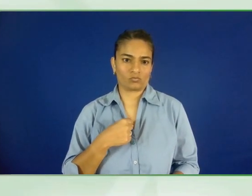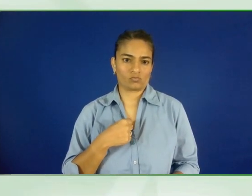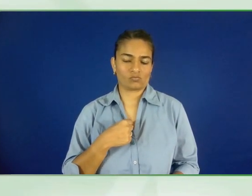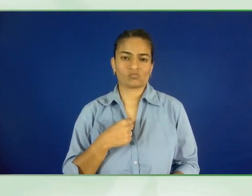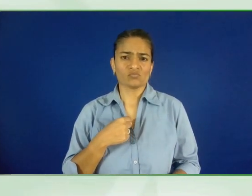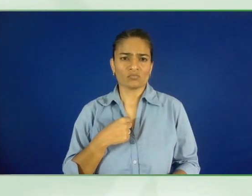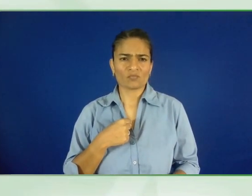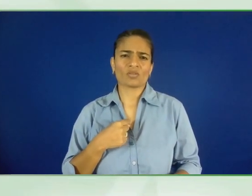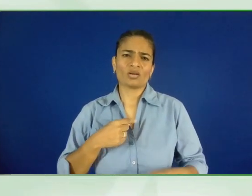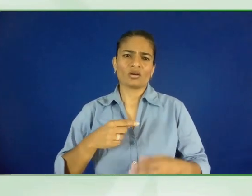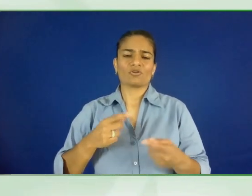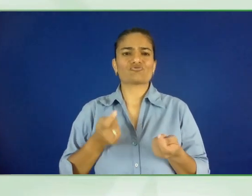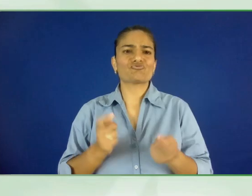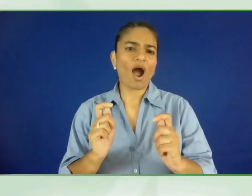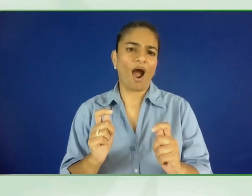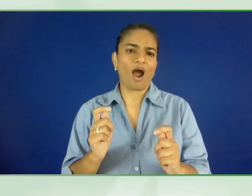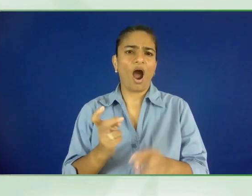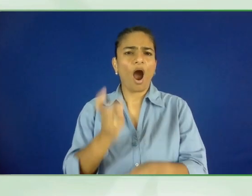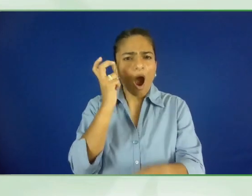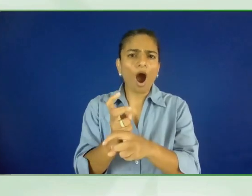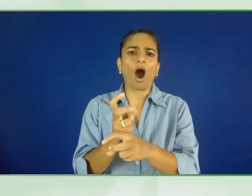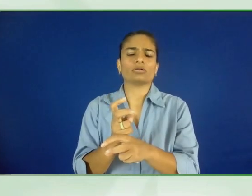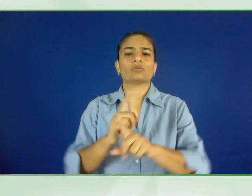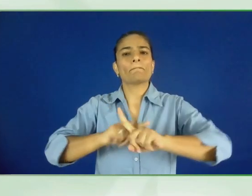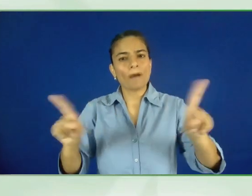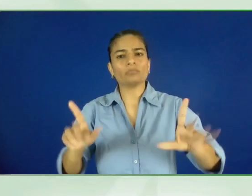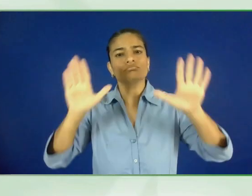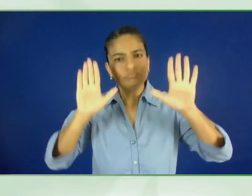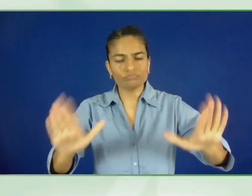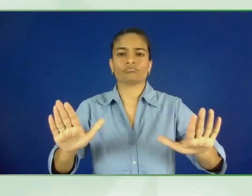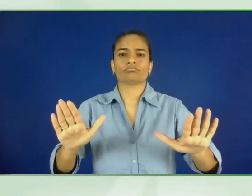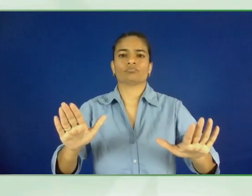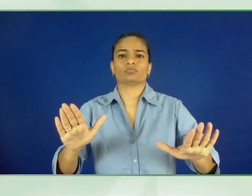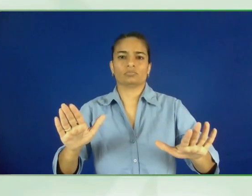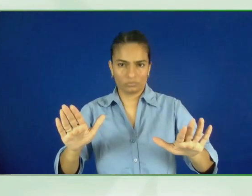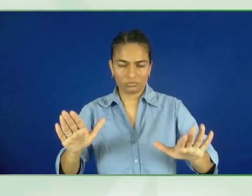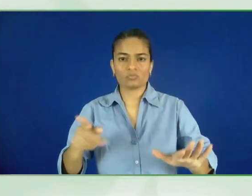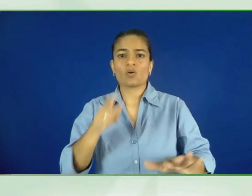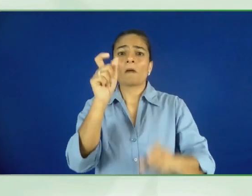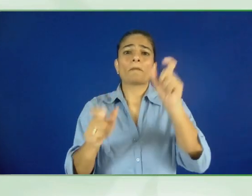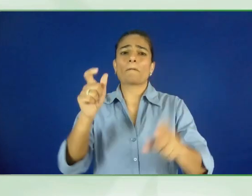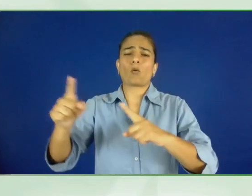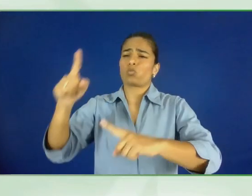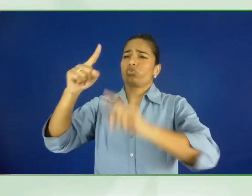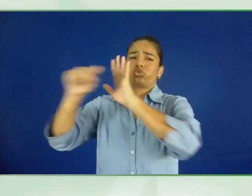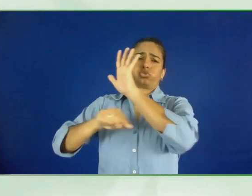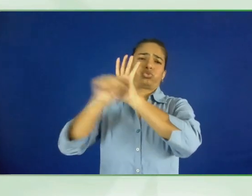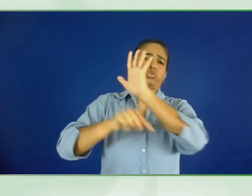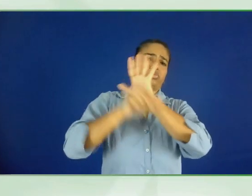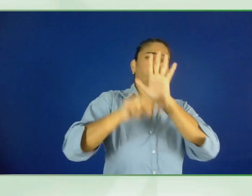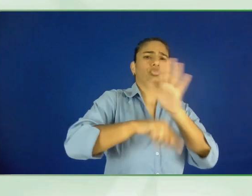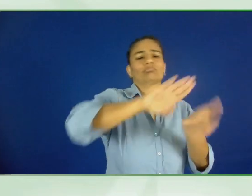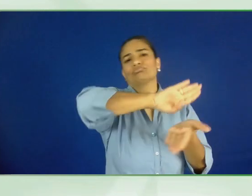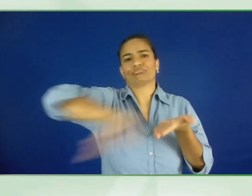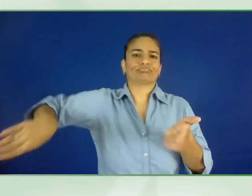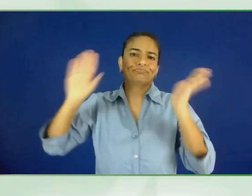to judge for that, that's fine, but we have our own ways of doing things. We have our own ways of navigating